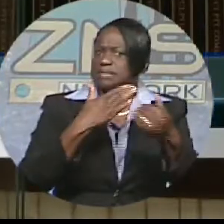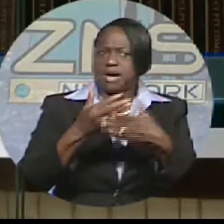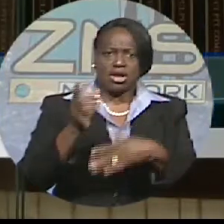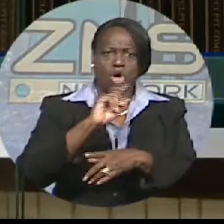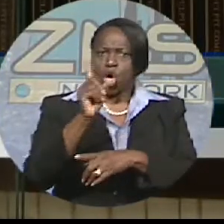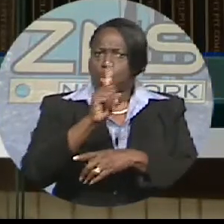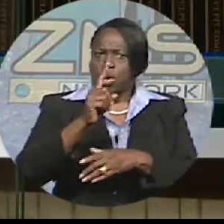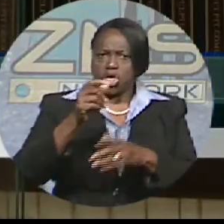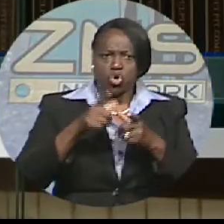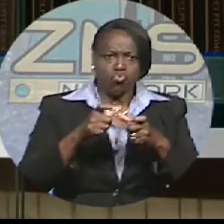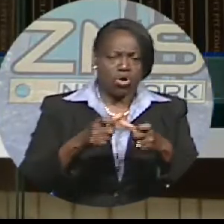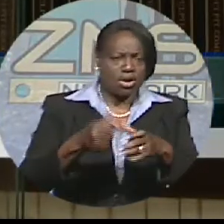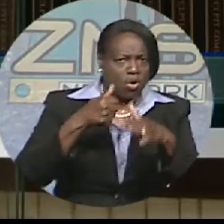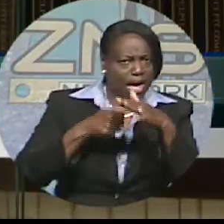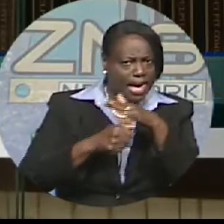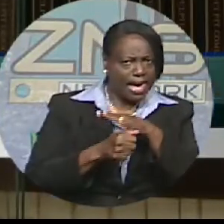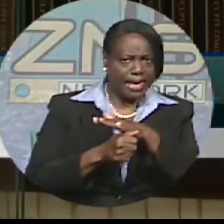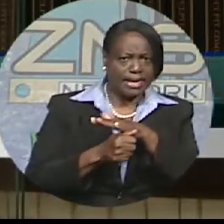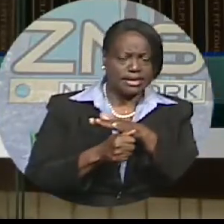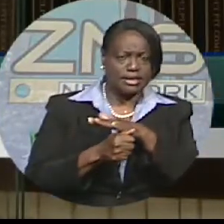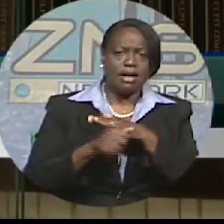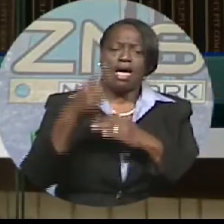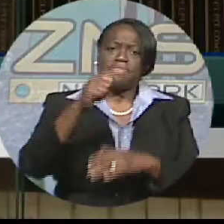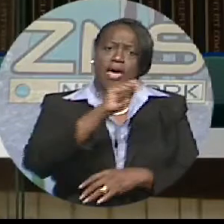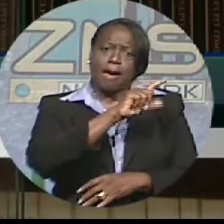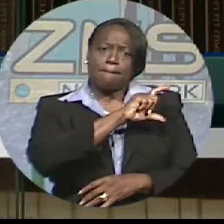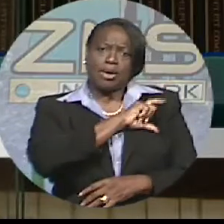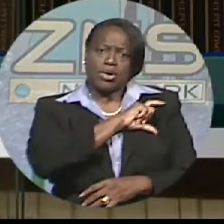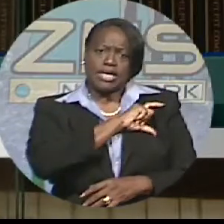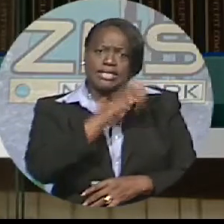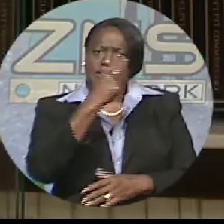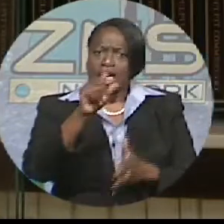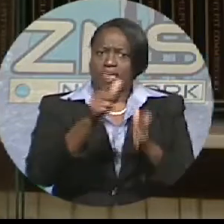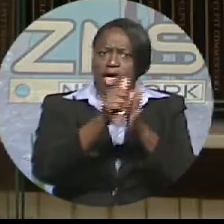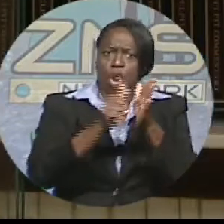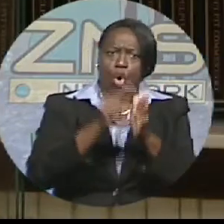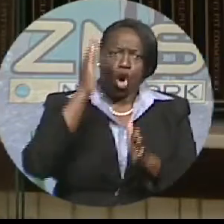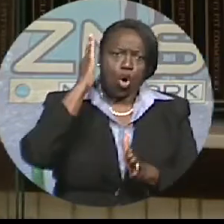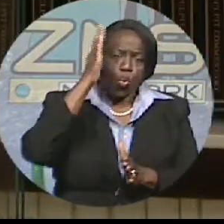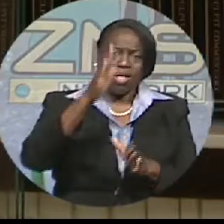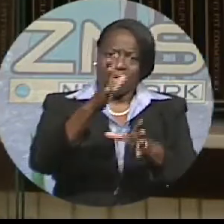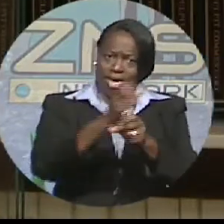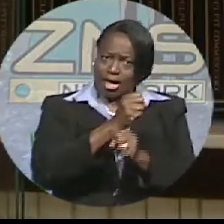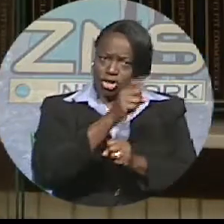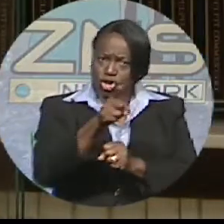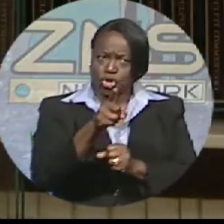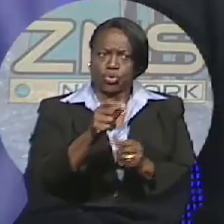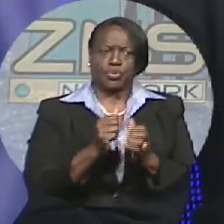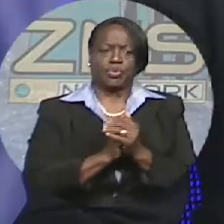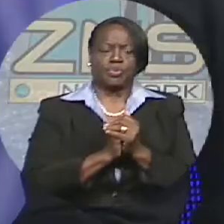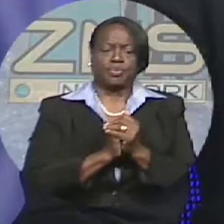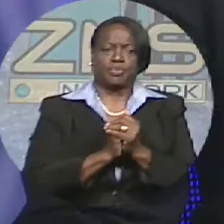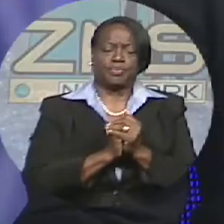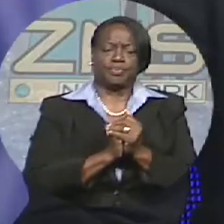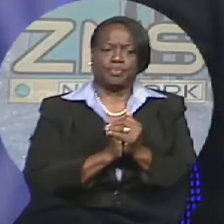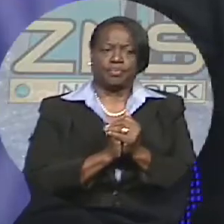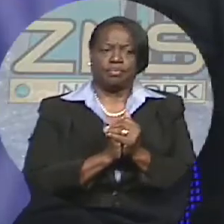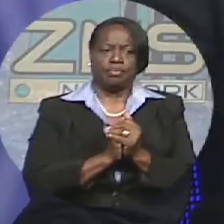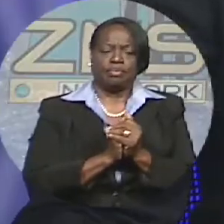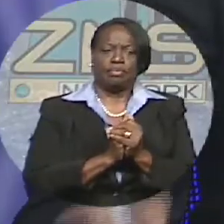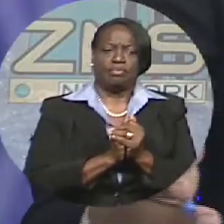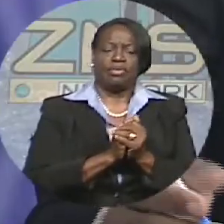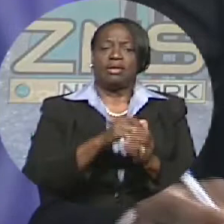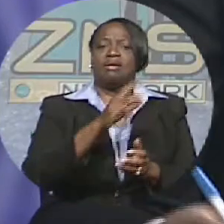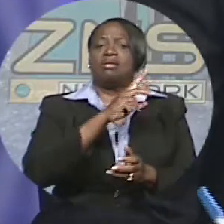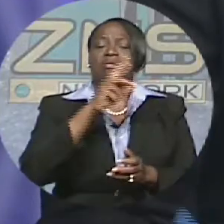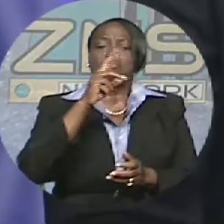my son or my daughter, the police, the law will catch up with you. Now, Reverend Carl